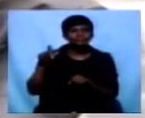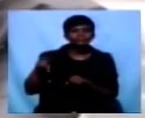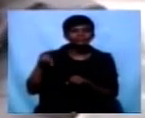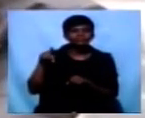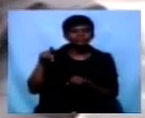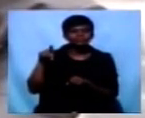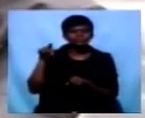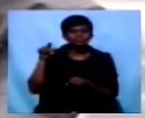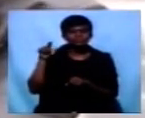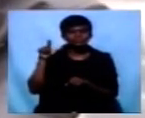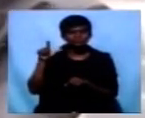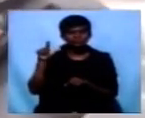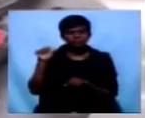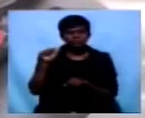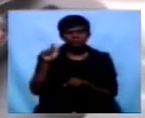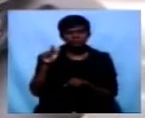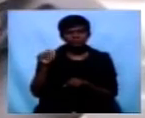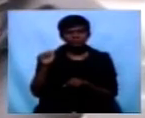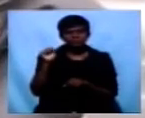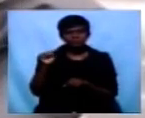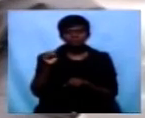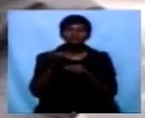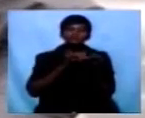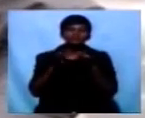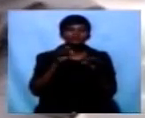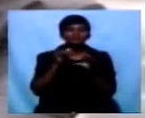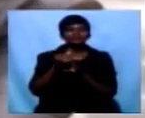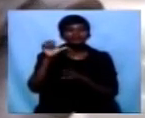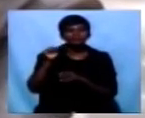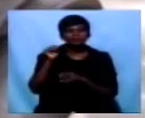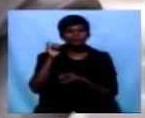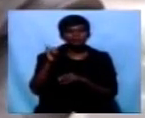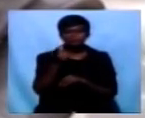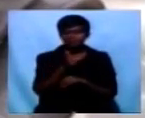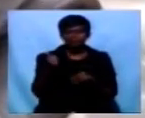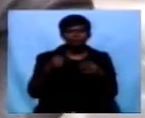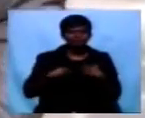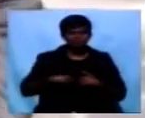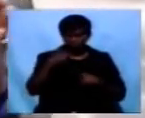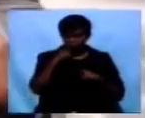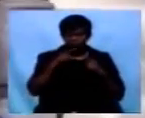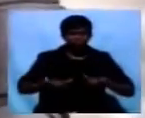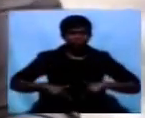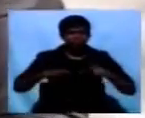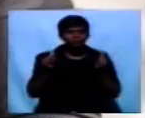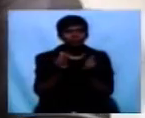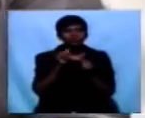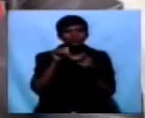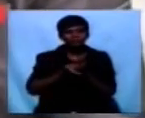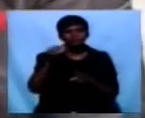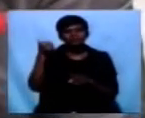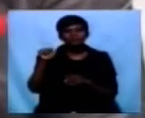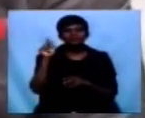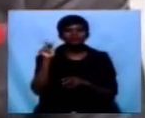erected or put. I have stated in that SI, anybody living within the radius of 10